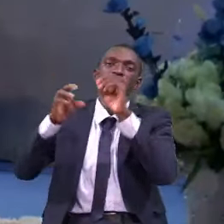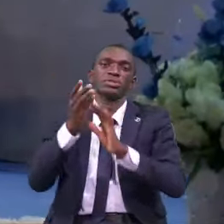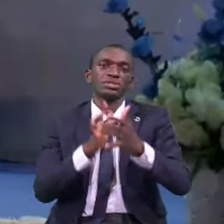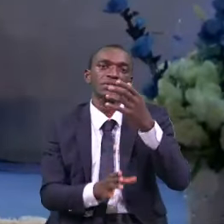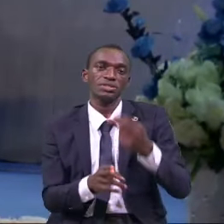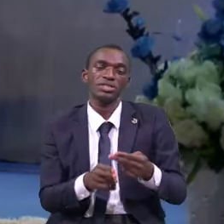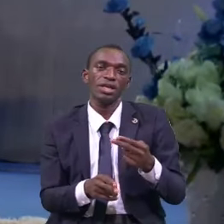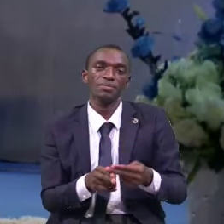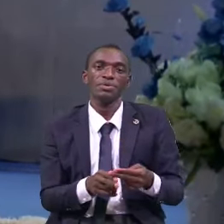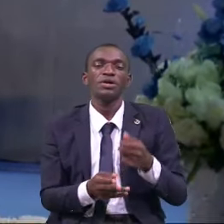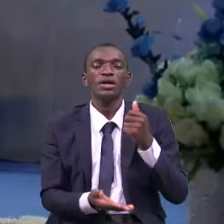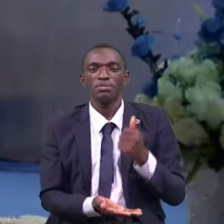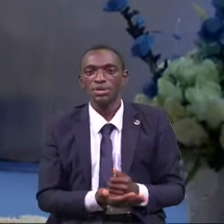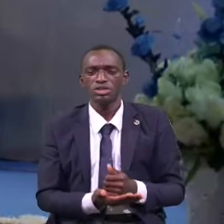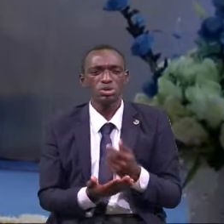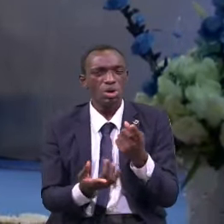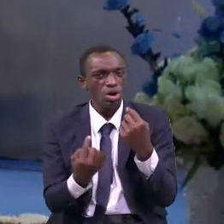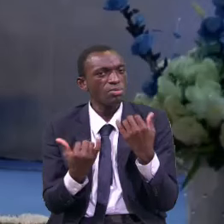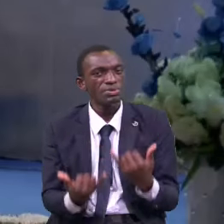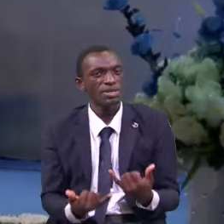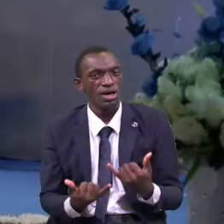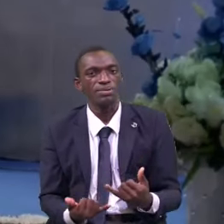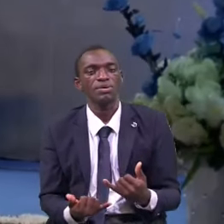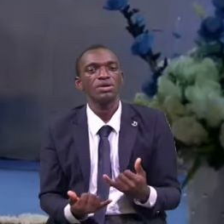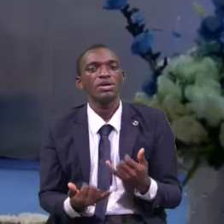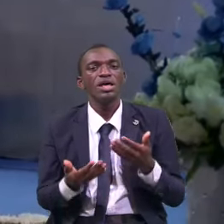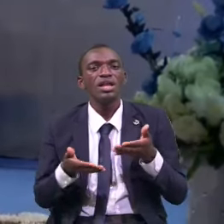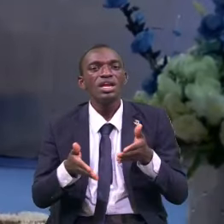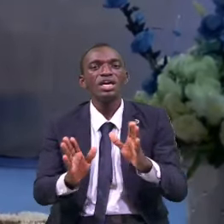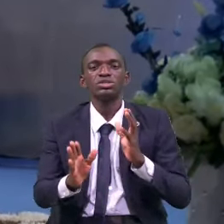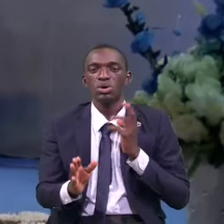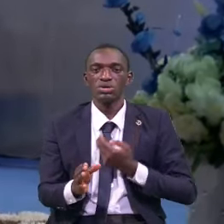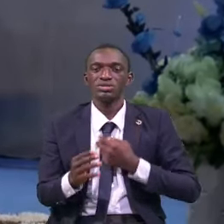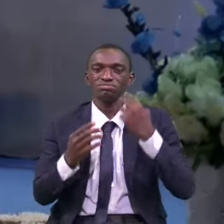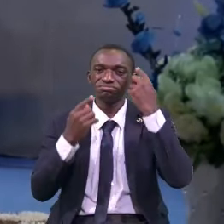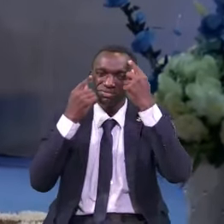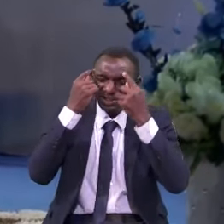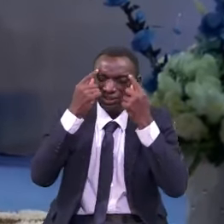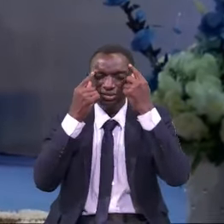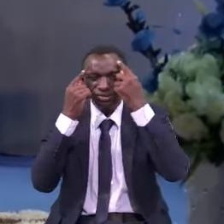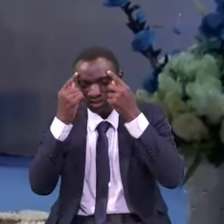Come now. And let us reason together, says the Lord.